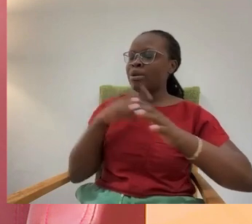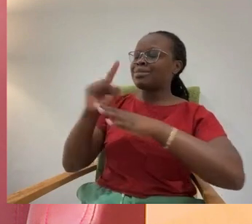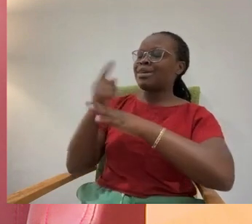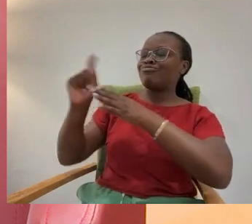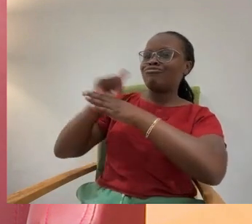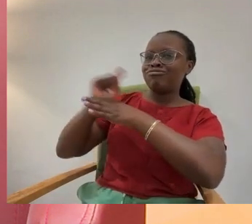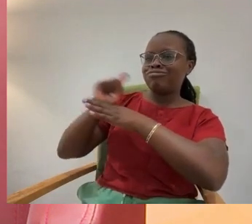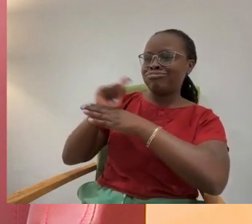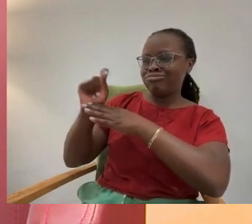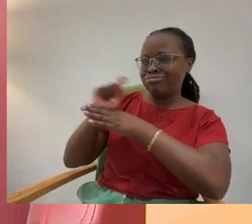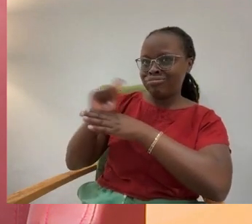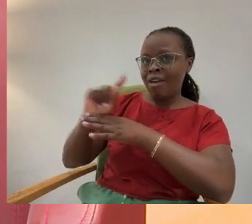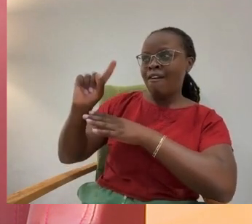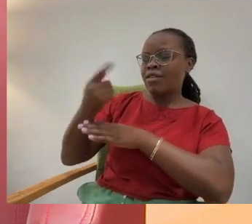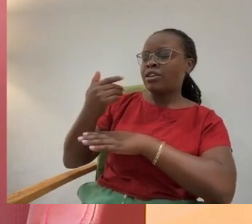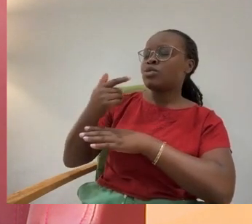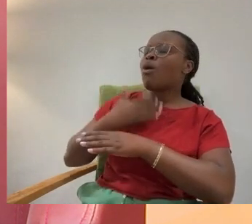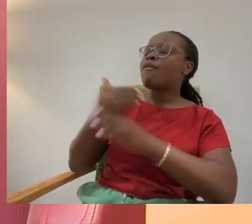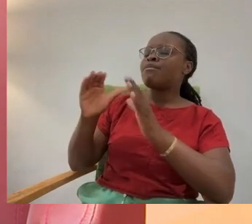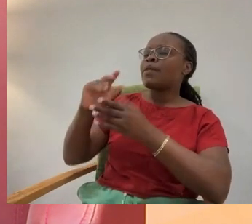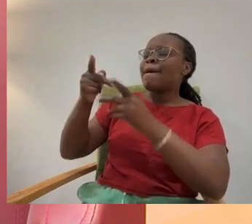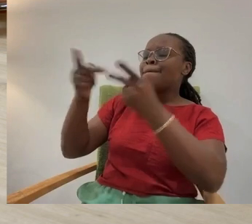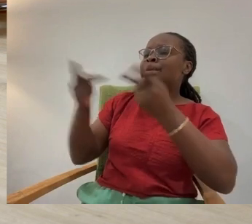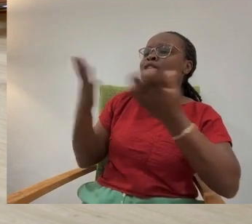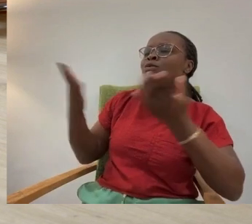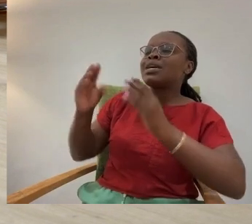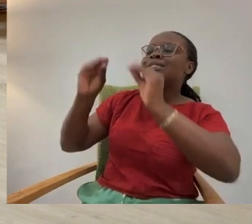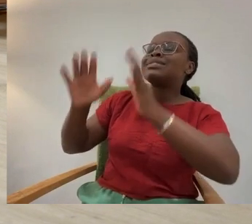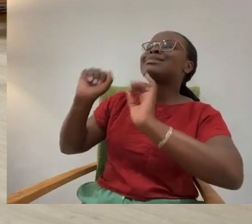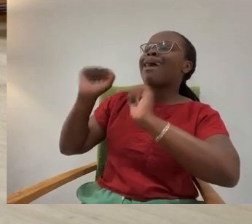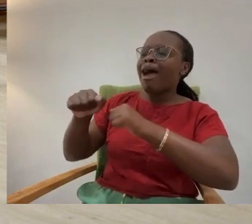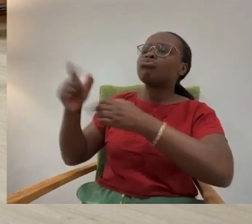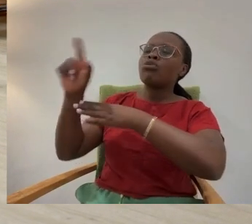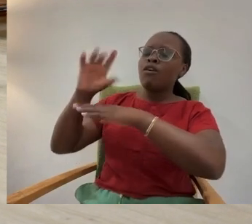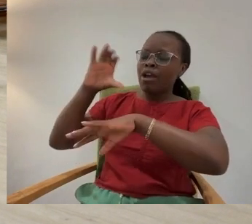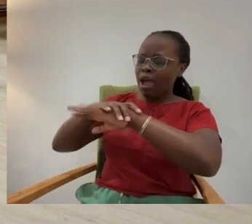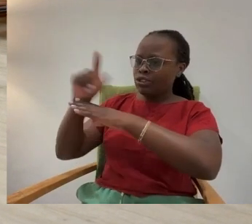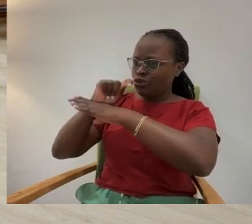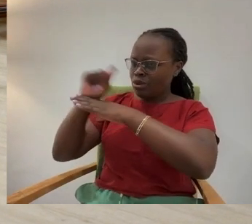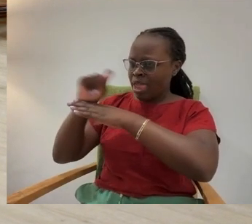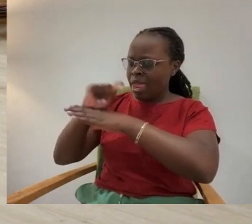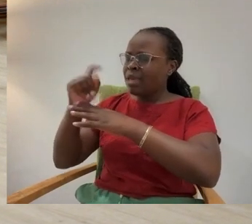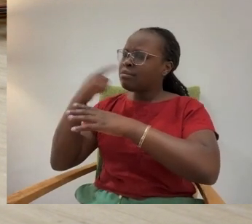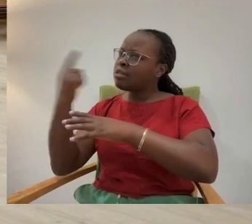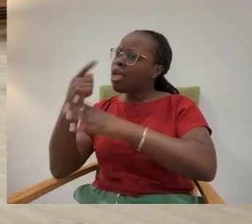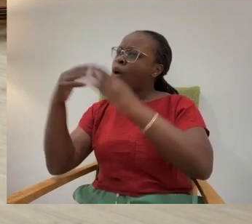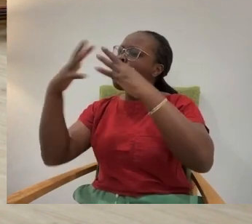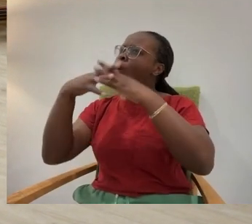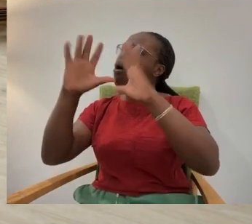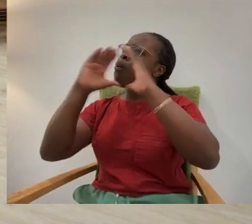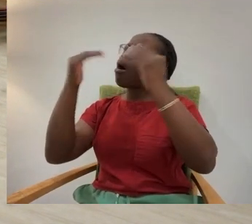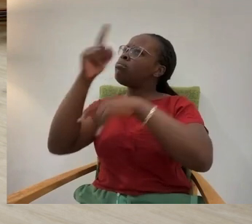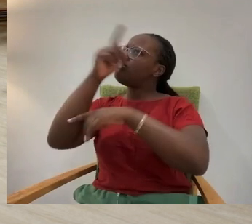teachers can get resources from other teachers globally. So they can see what teachers in the USA are doing, teachers in South